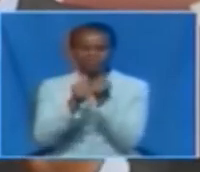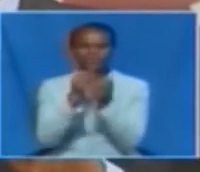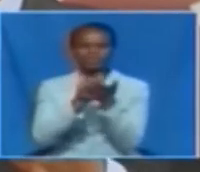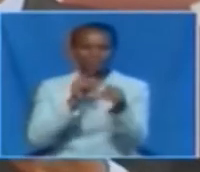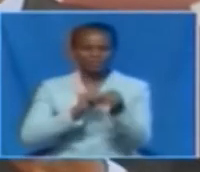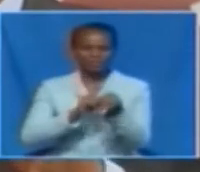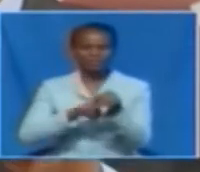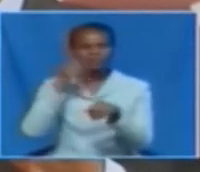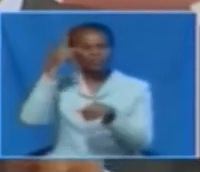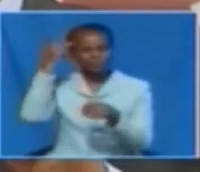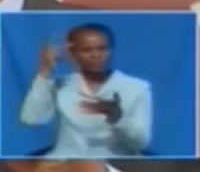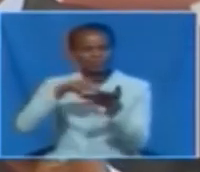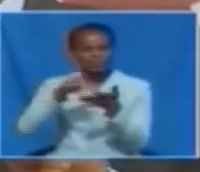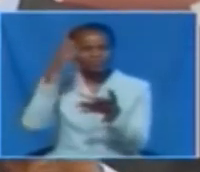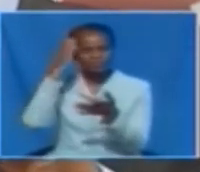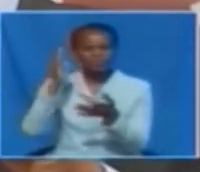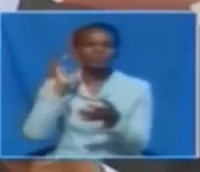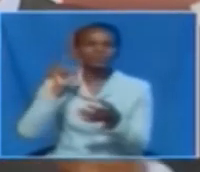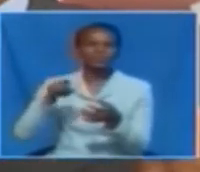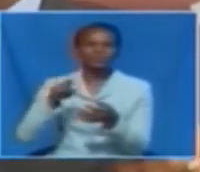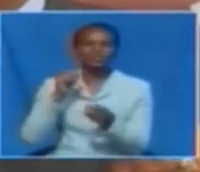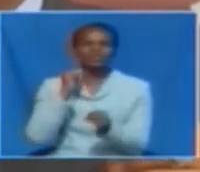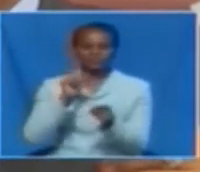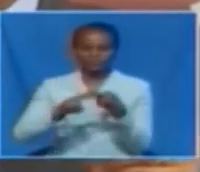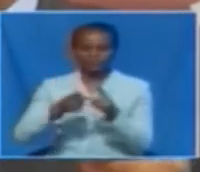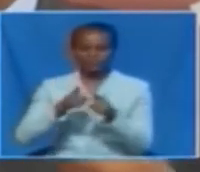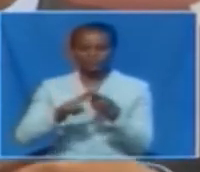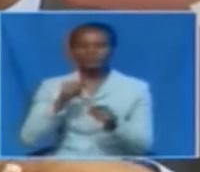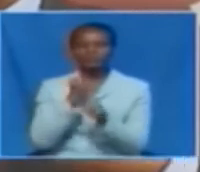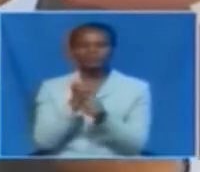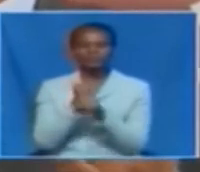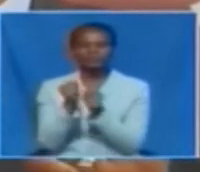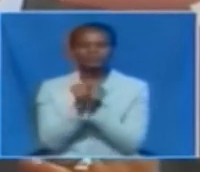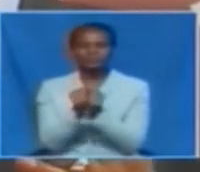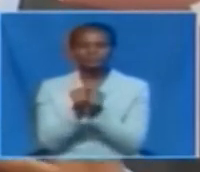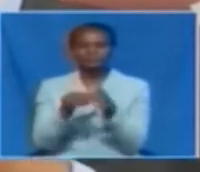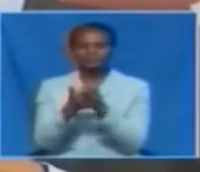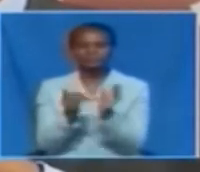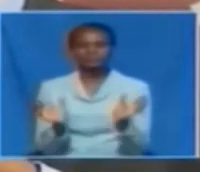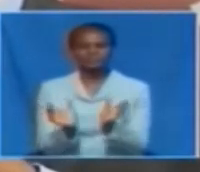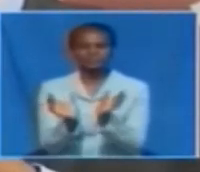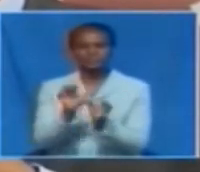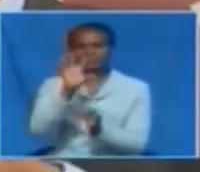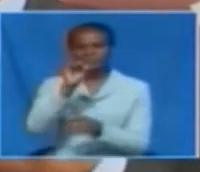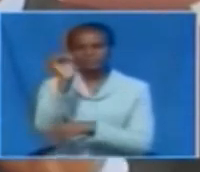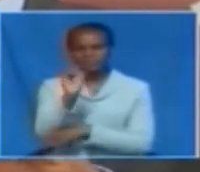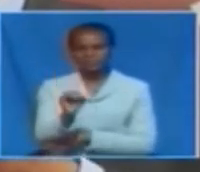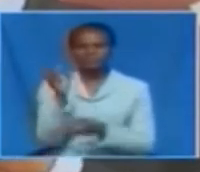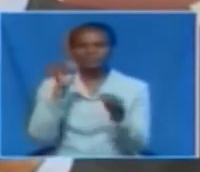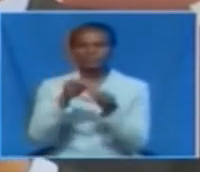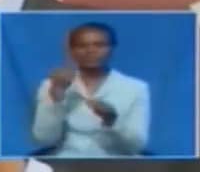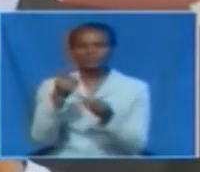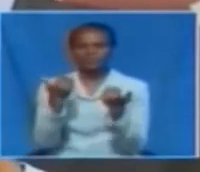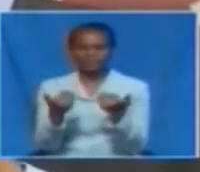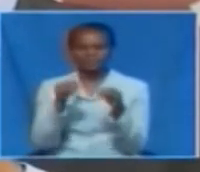political parties are going to need a partner or partners in order to cross the threshold of 50%+1. So in